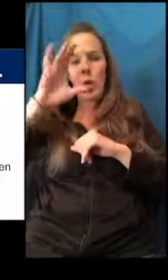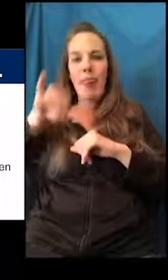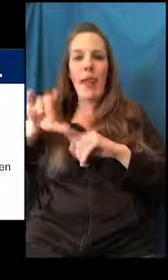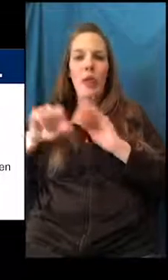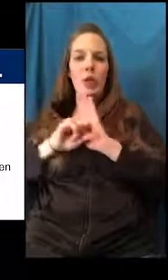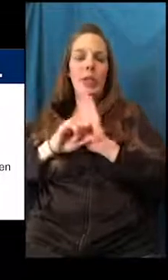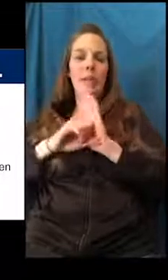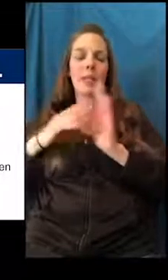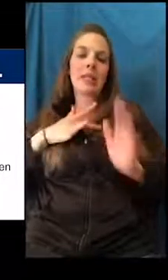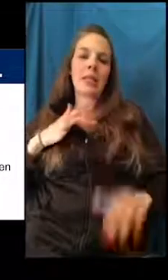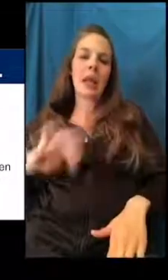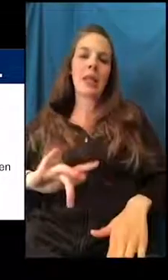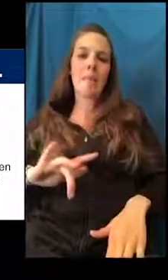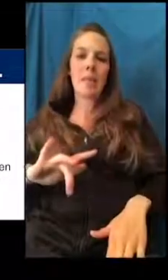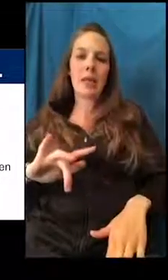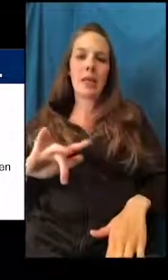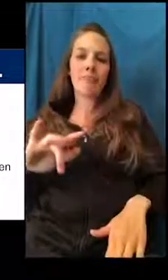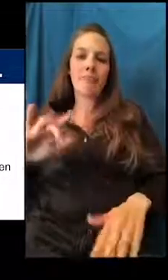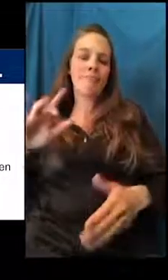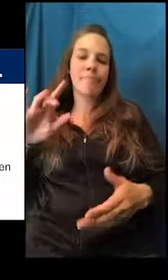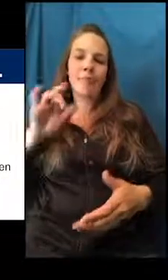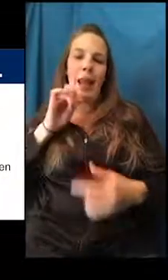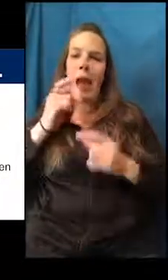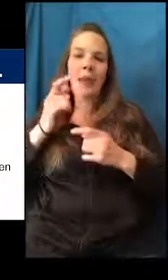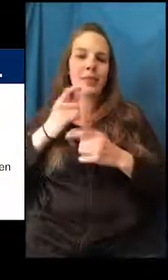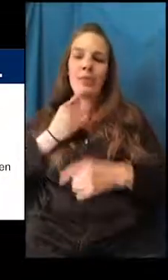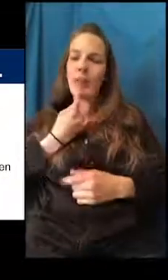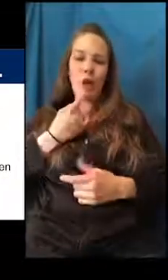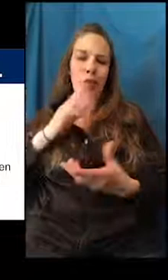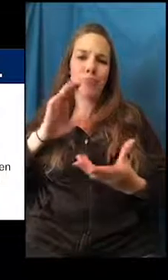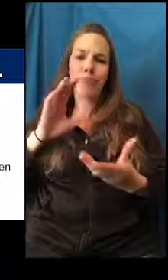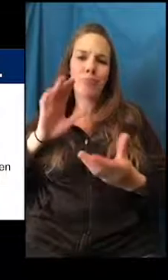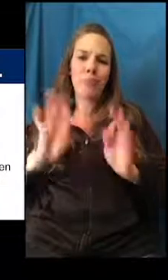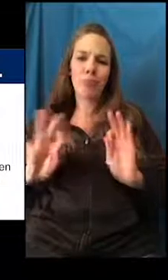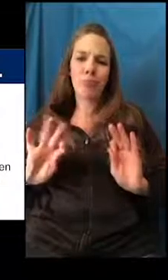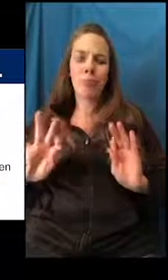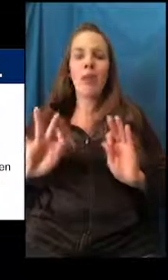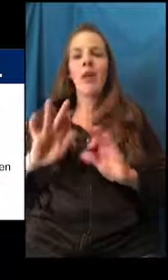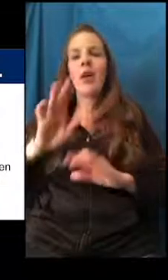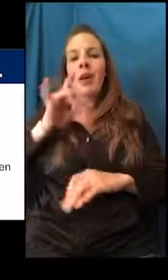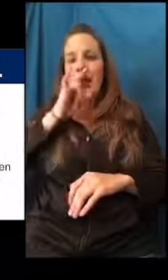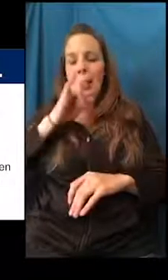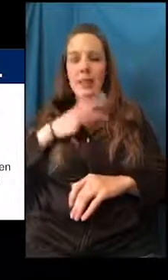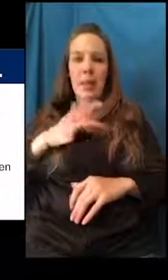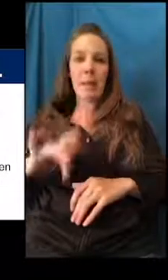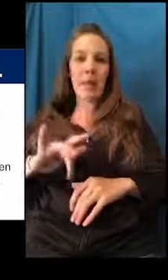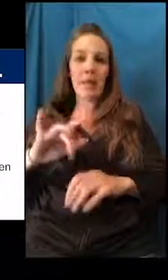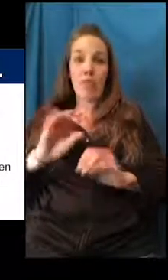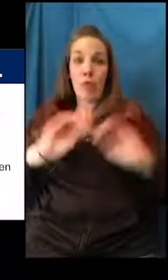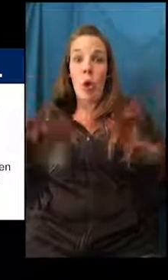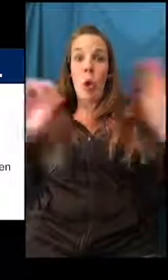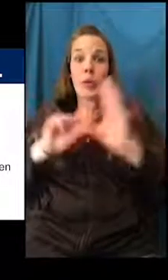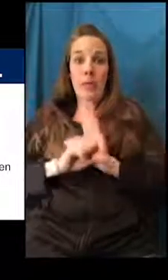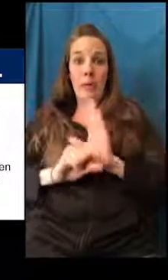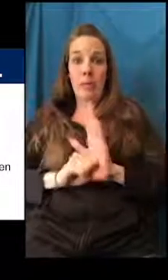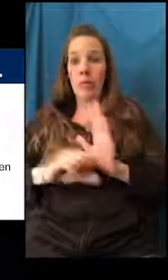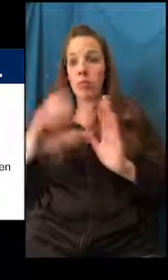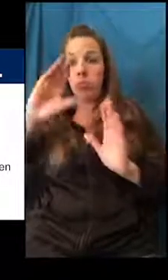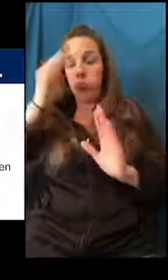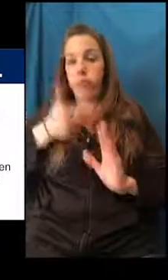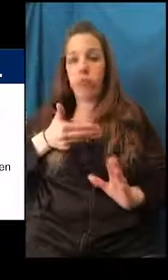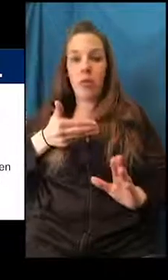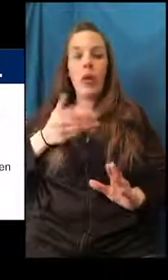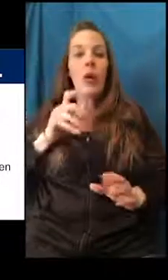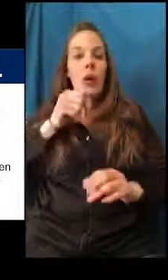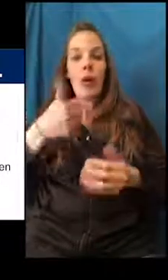be much less severe, and a lot of kids tend to be asymptomatic. So we don't have the actual numbers of how